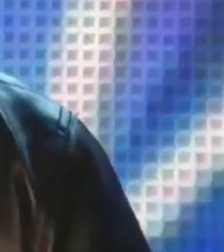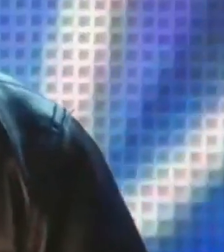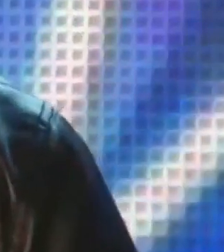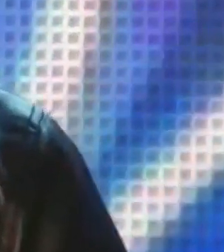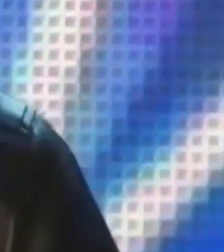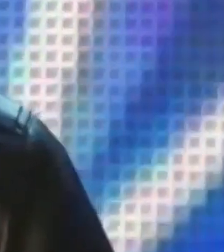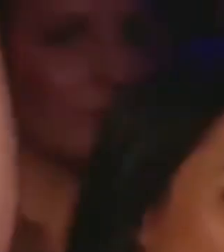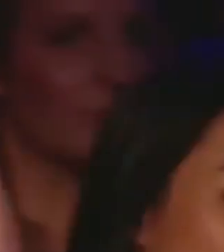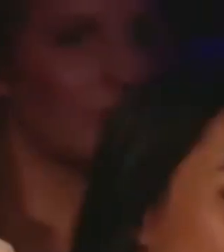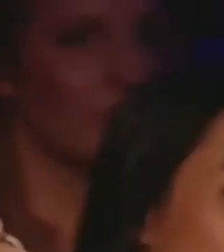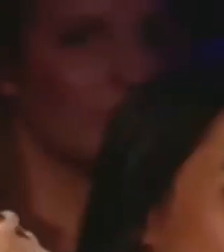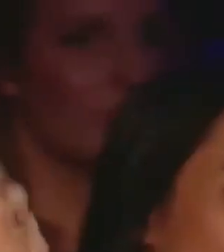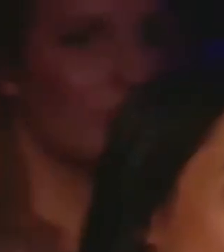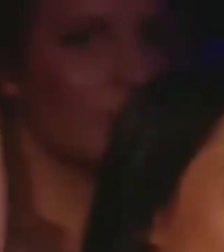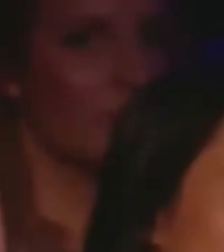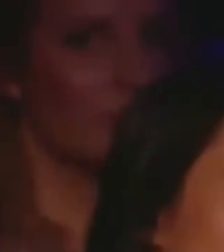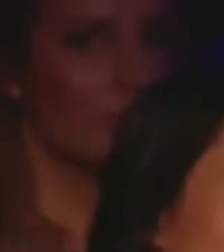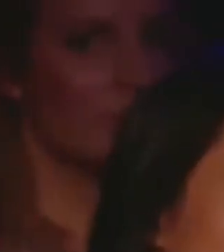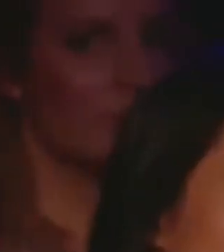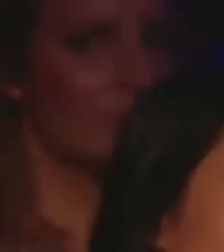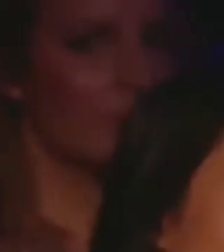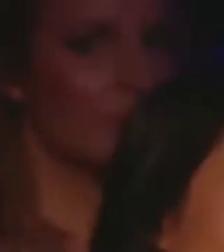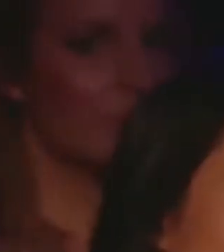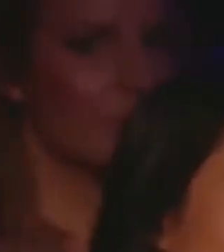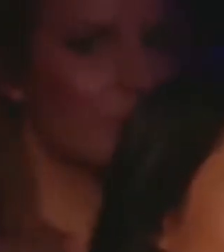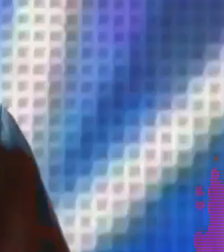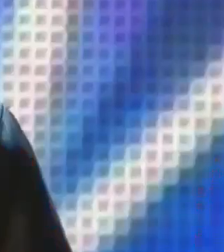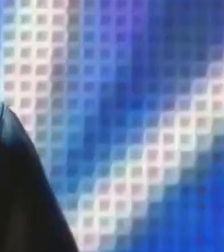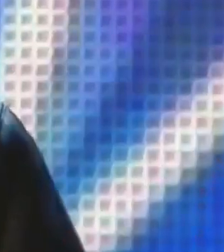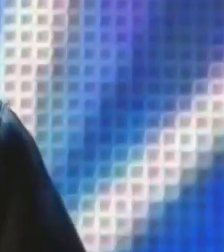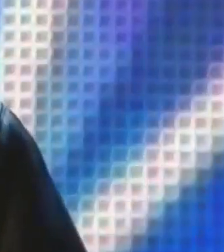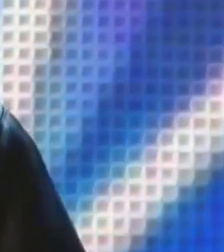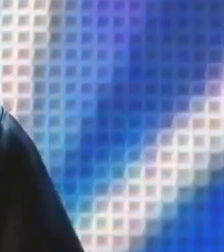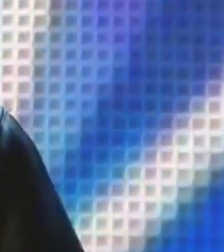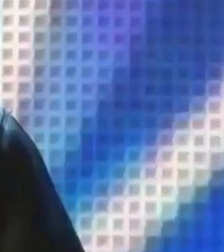26. And what got you into the act that you're doing today? When I was a kid, actually, I had hopes and dreams.